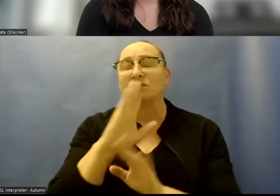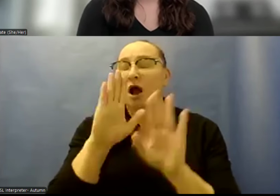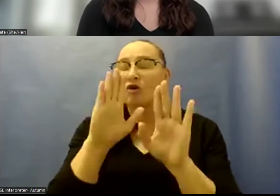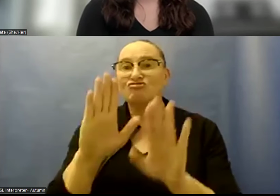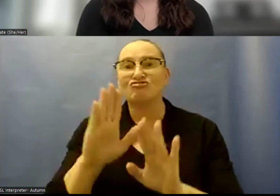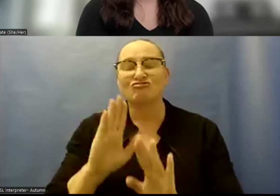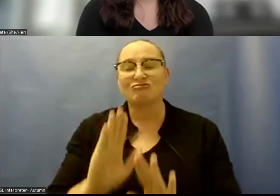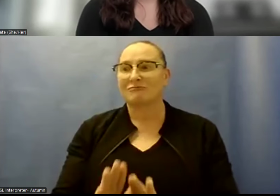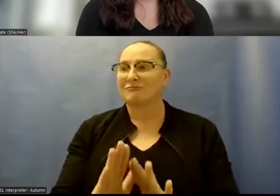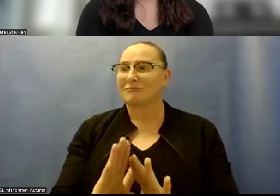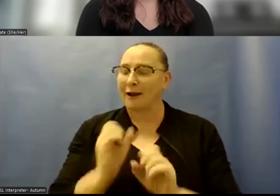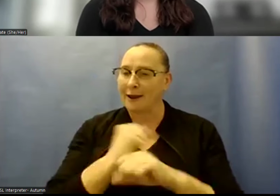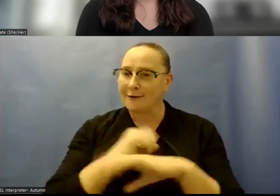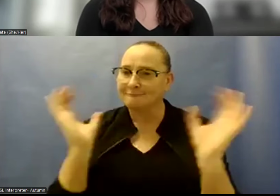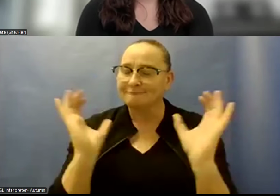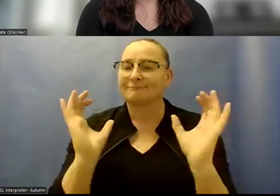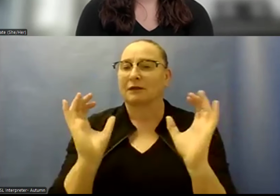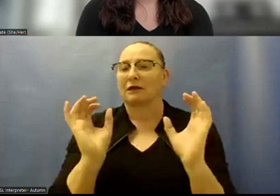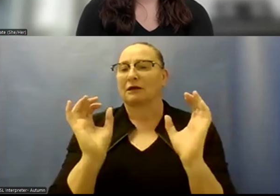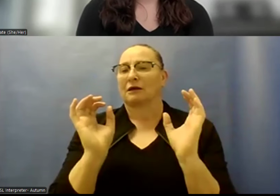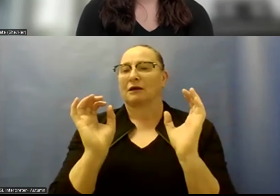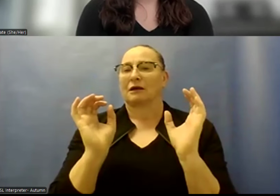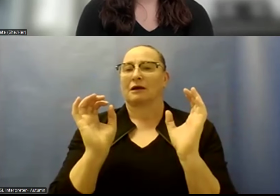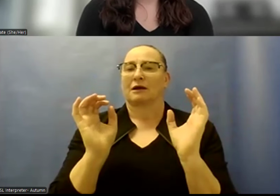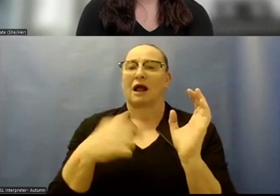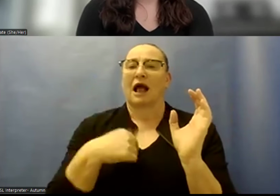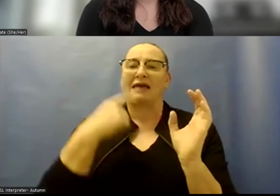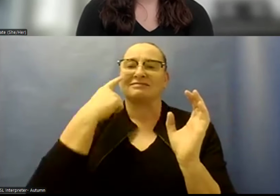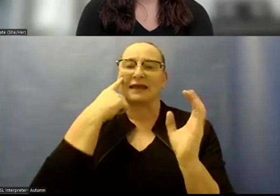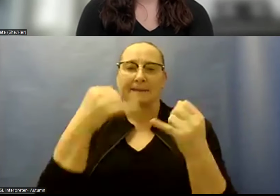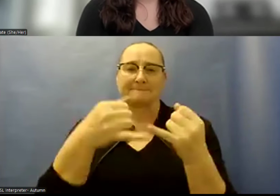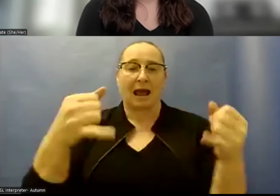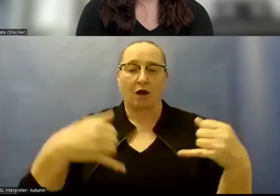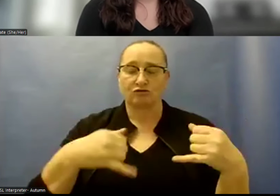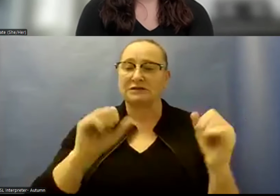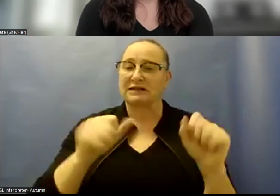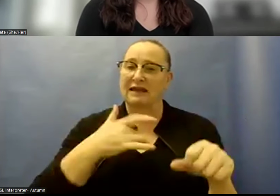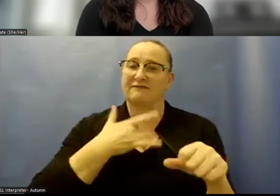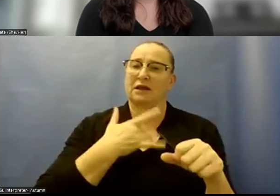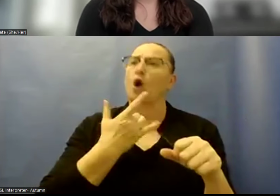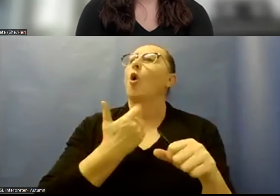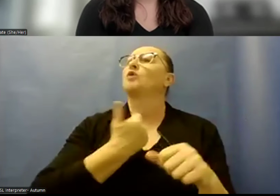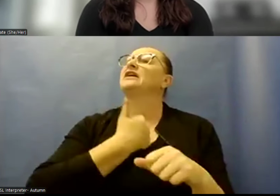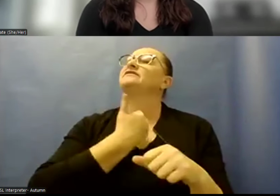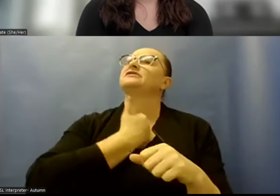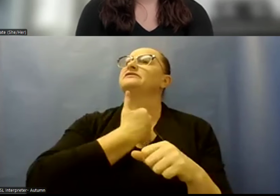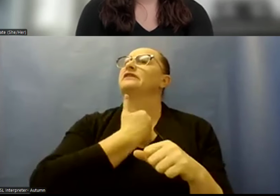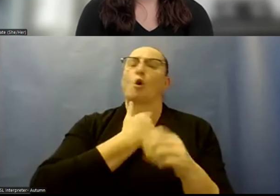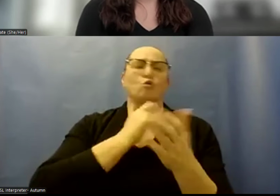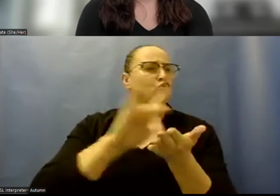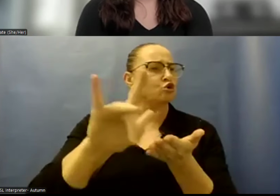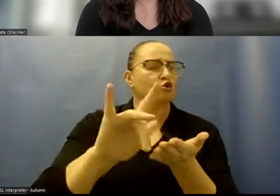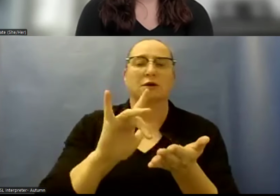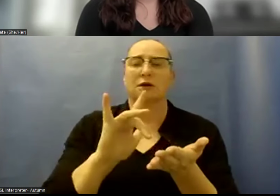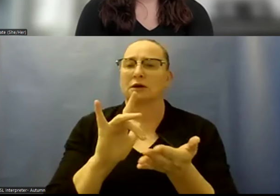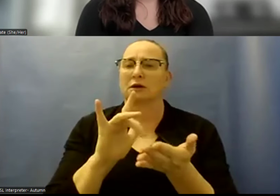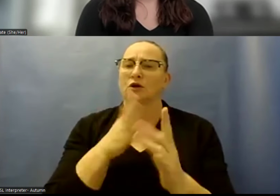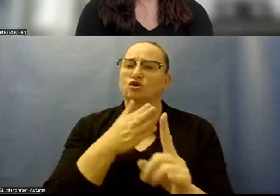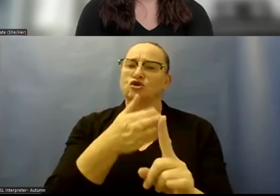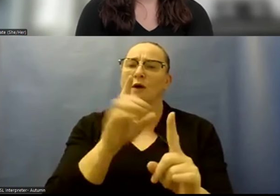analogy. And I think it's really important because I feel like when it comes to boundaries, people can feel like, oh, I'm being selfish or I'm being rude towards other people.